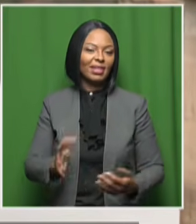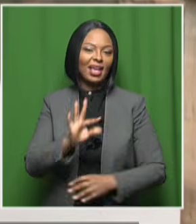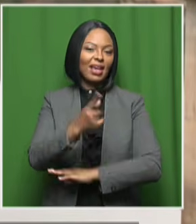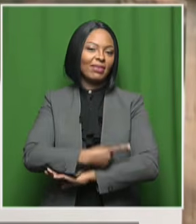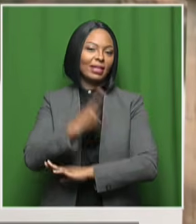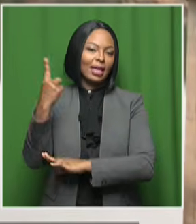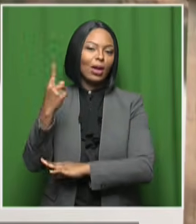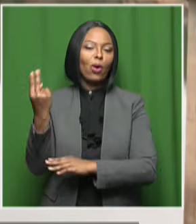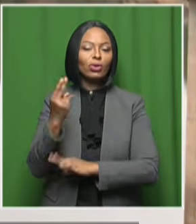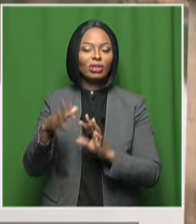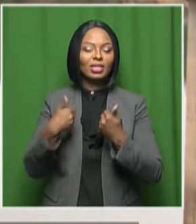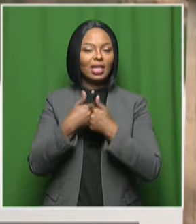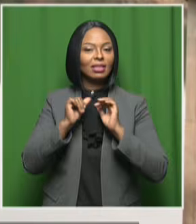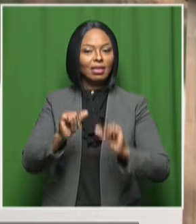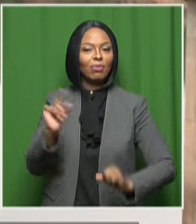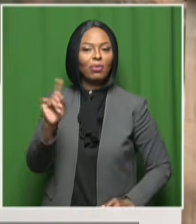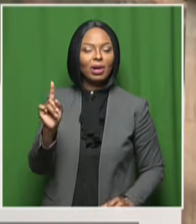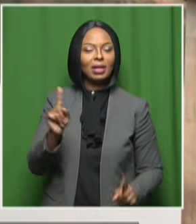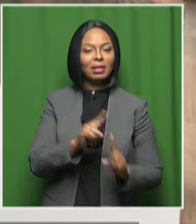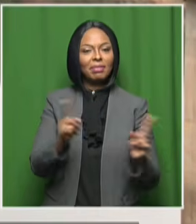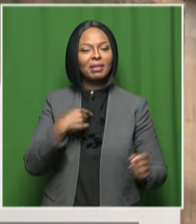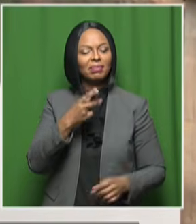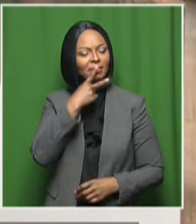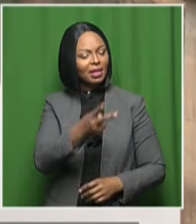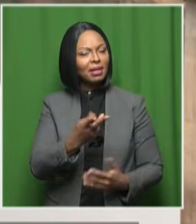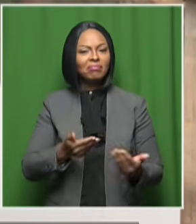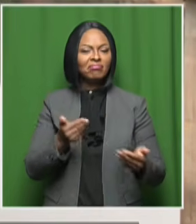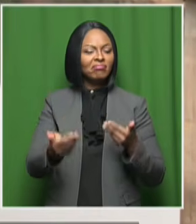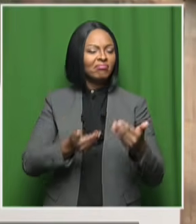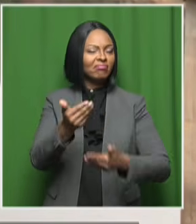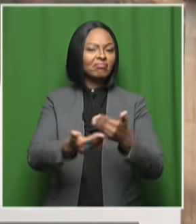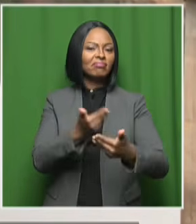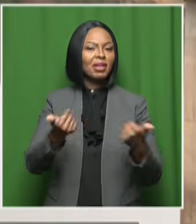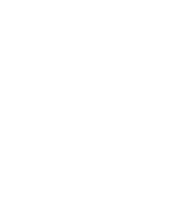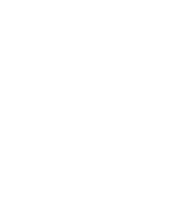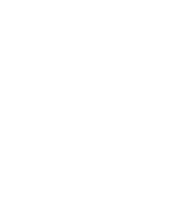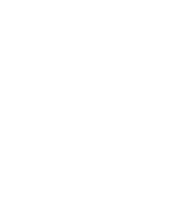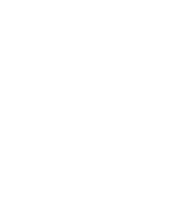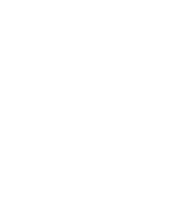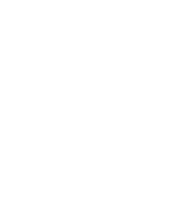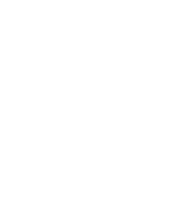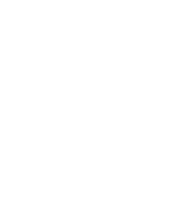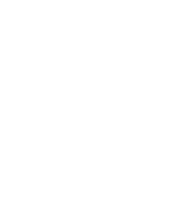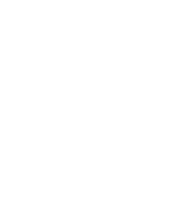issues that they're facing. But it seems like they're just getting on with it. Elme, thank you for talking to us.